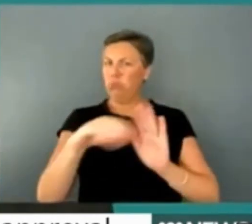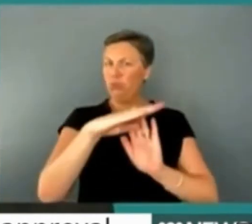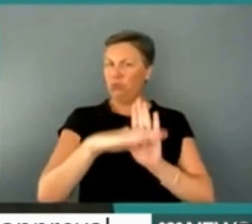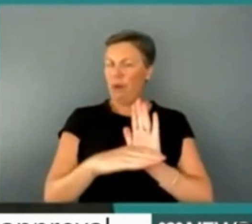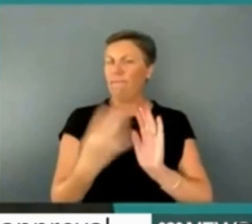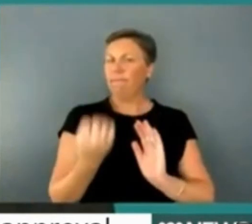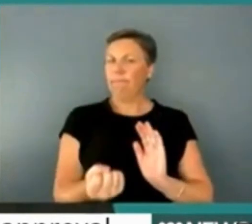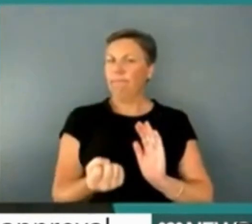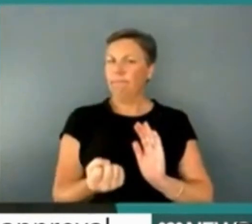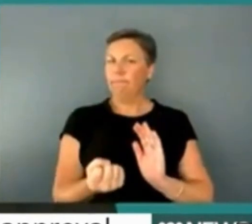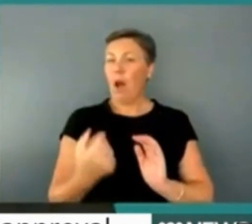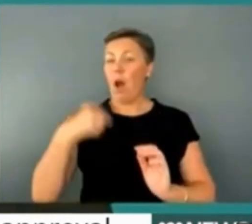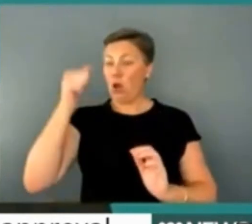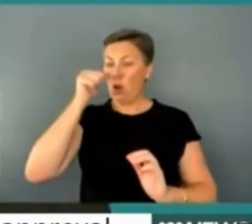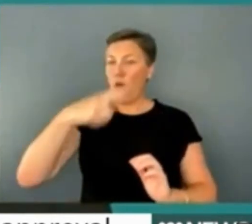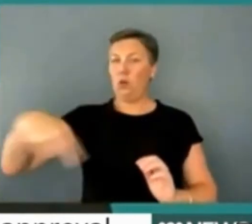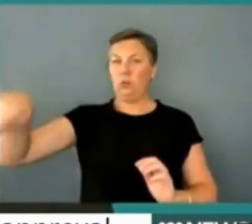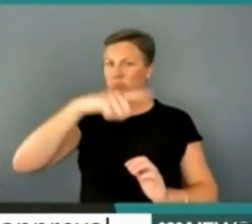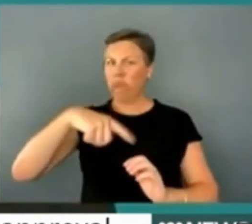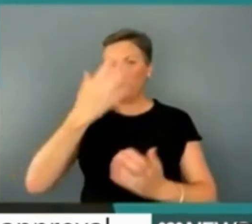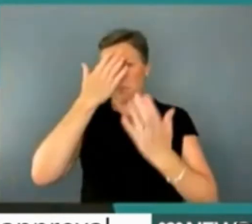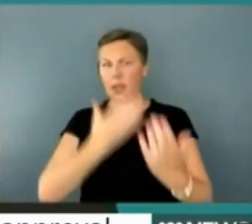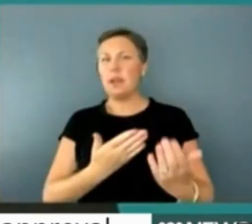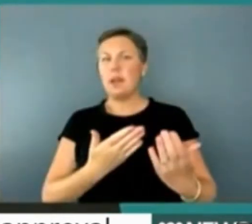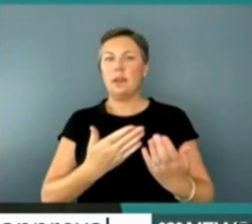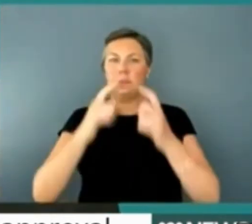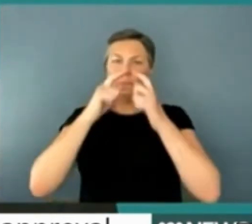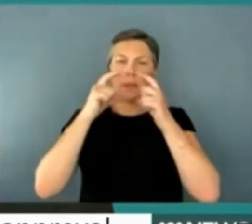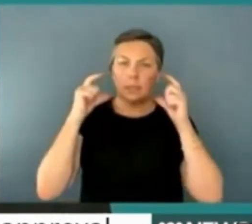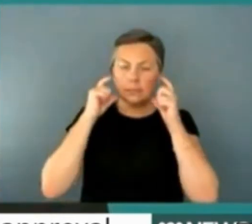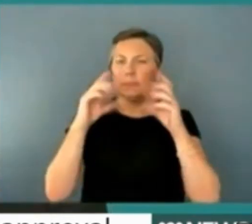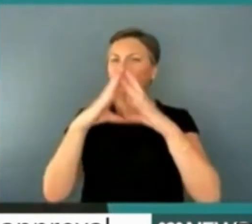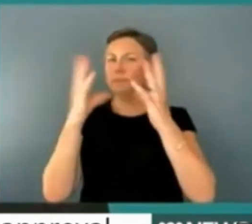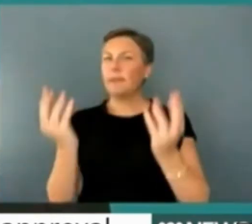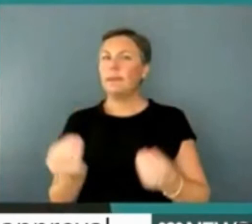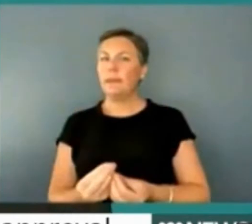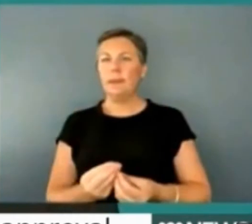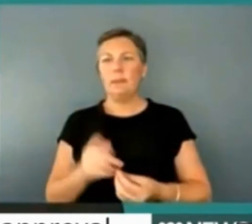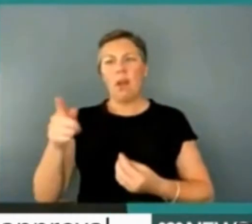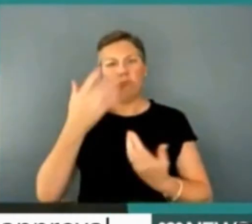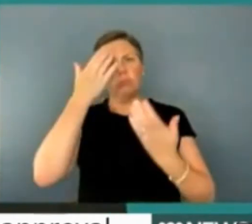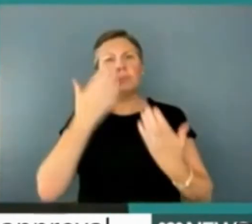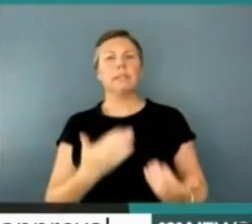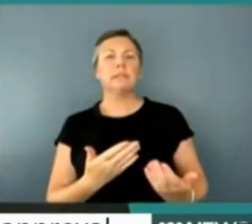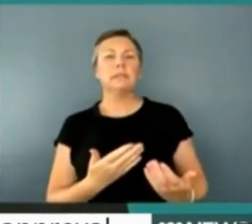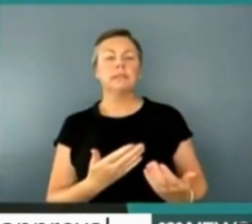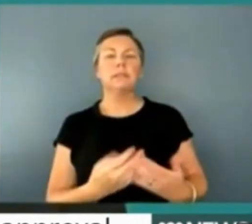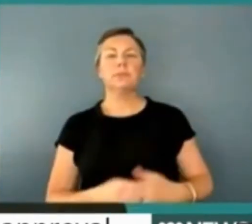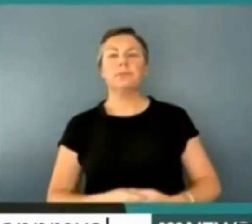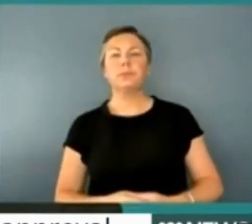adhered to, wearing masks, etc. All of the things that happen for others going into the supervised hotel